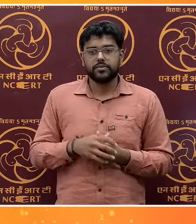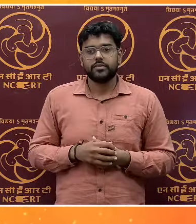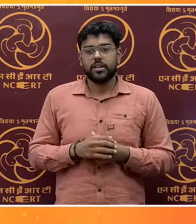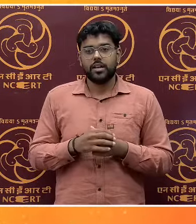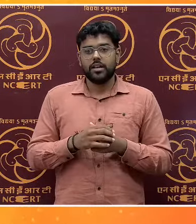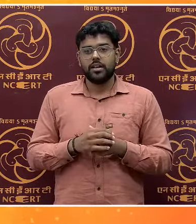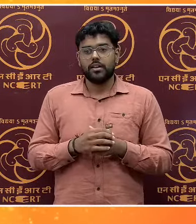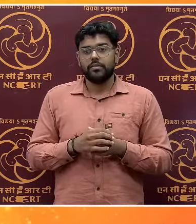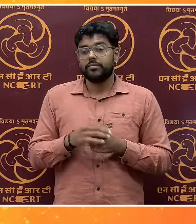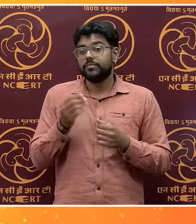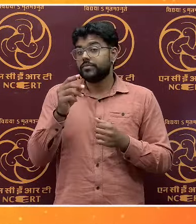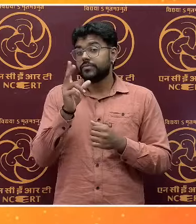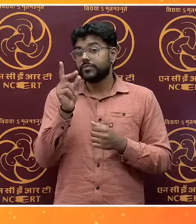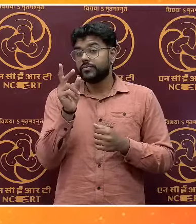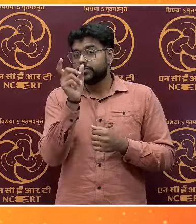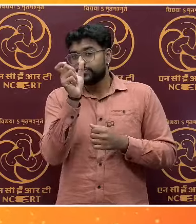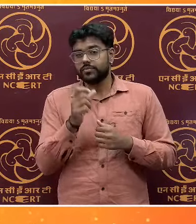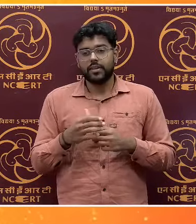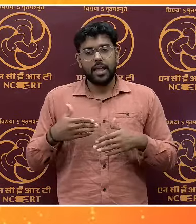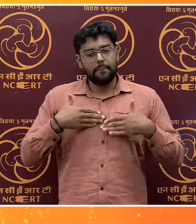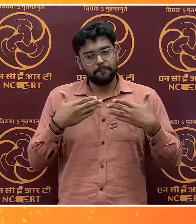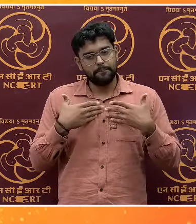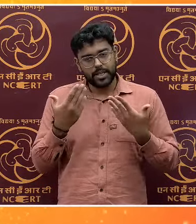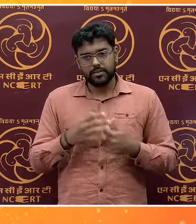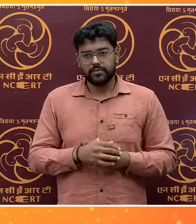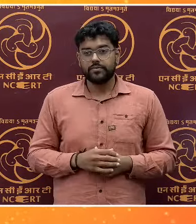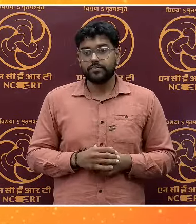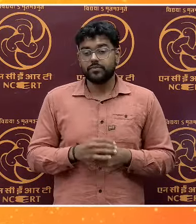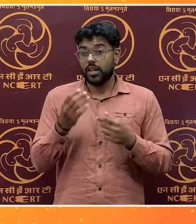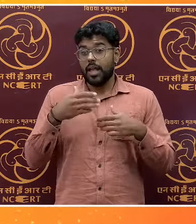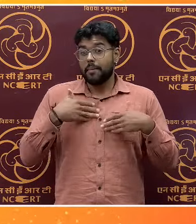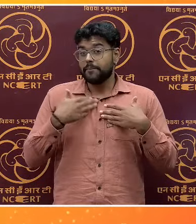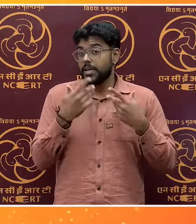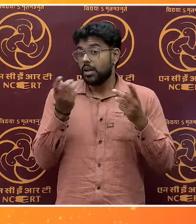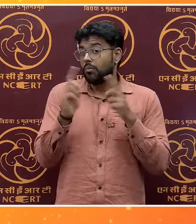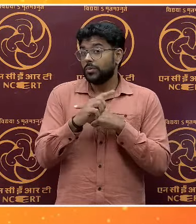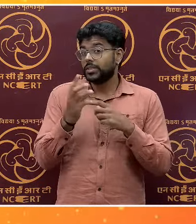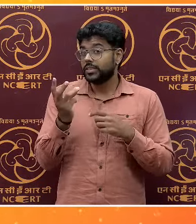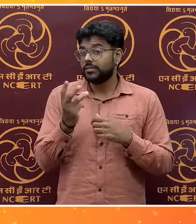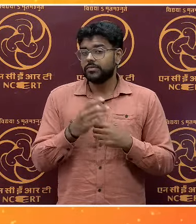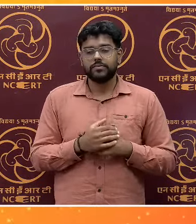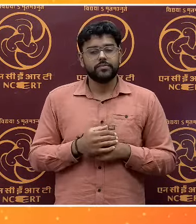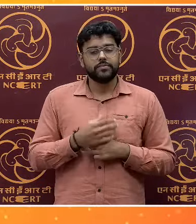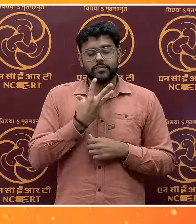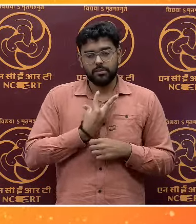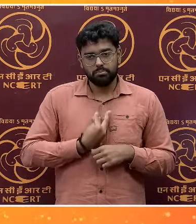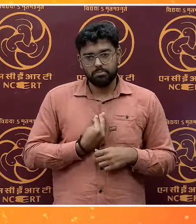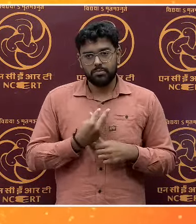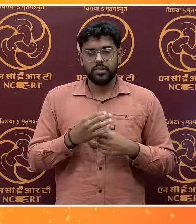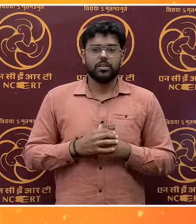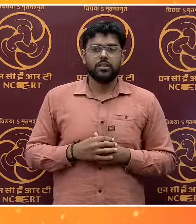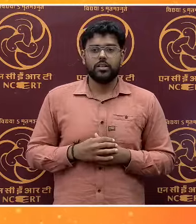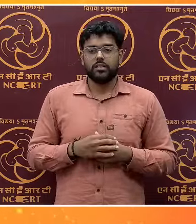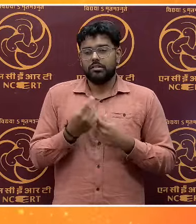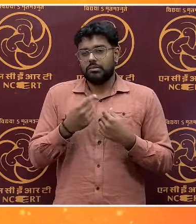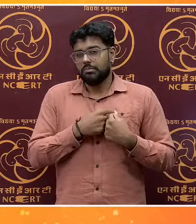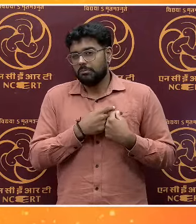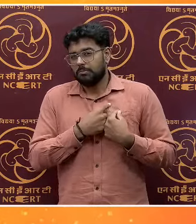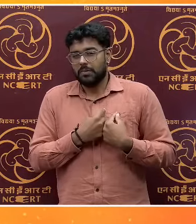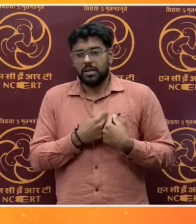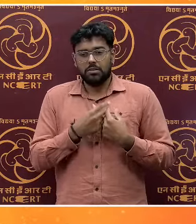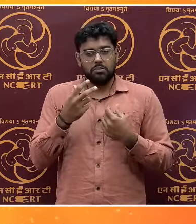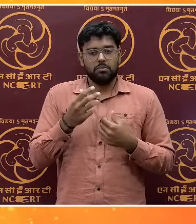merry. Merry means very happy. Happy. Yeah. So the opposite of merry is Sadness. sad, Yeah. kind, Brutal.